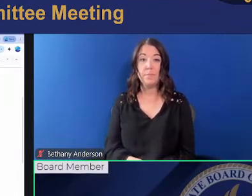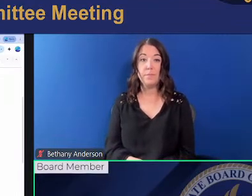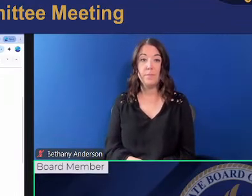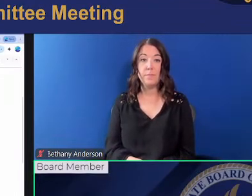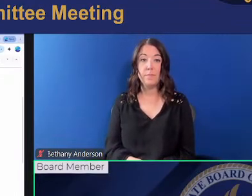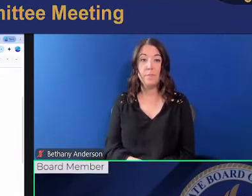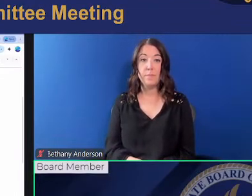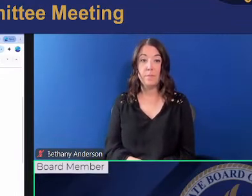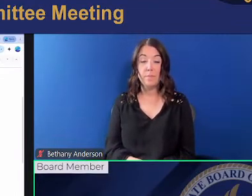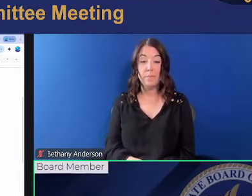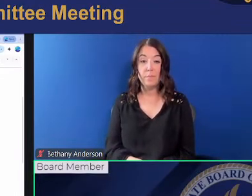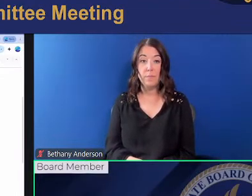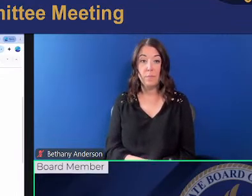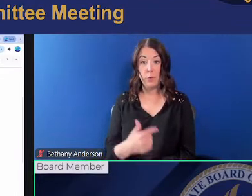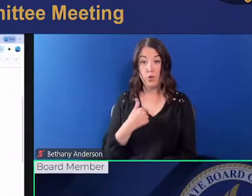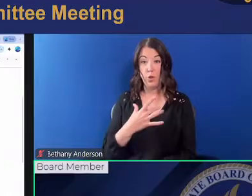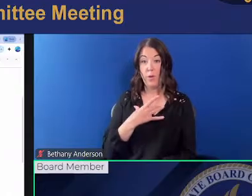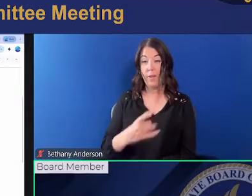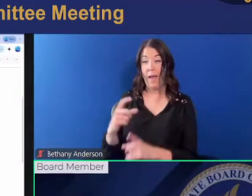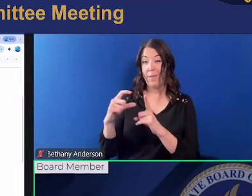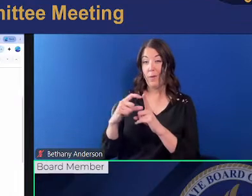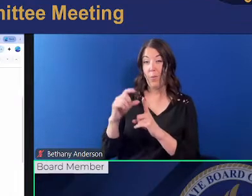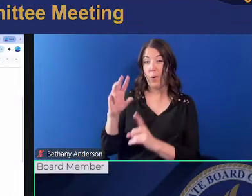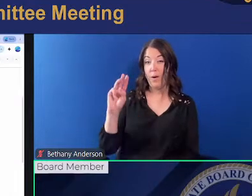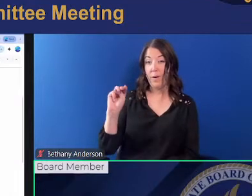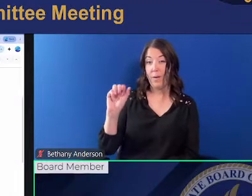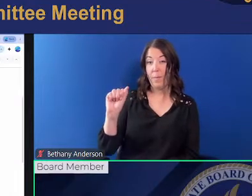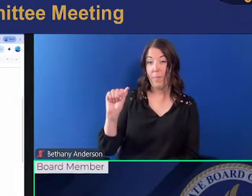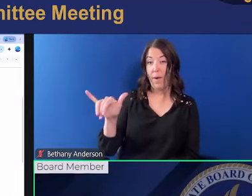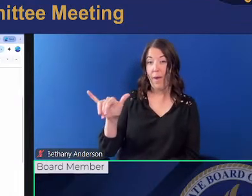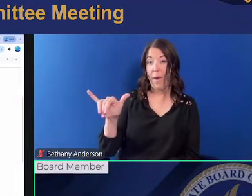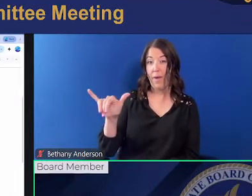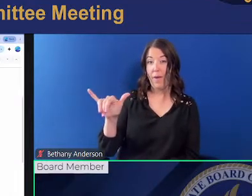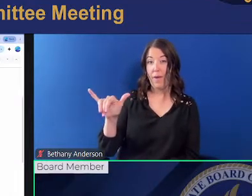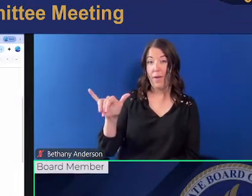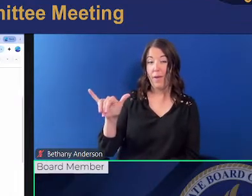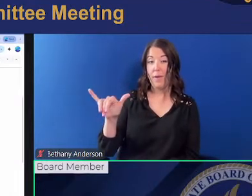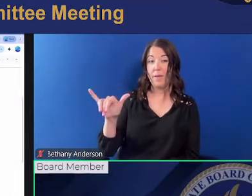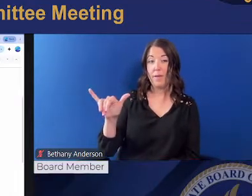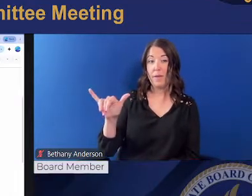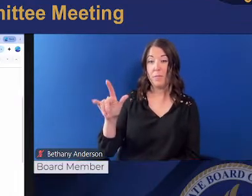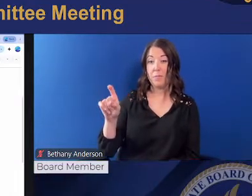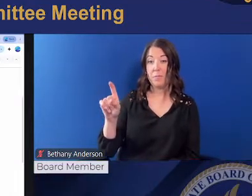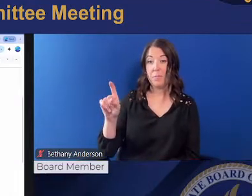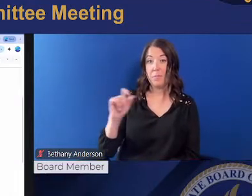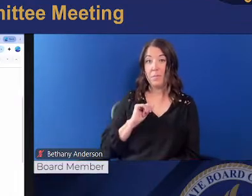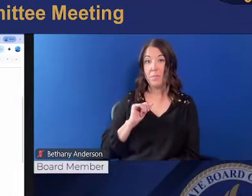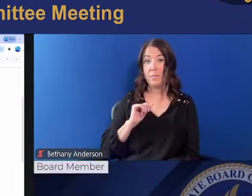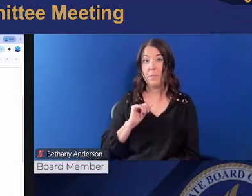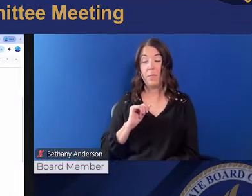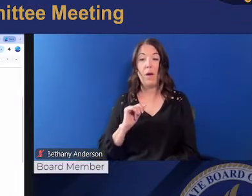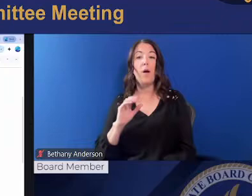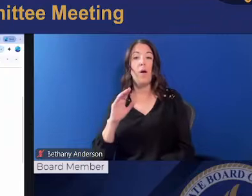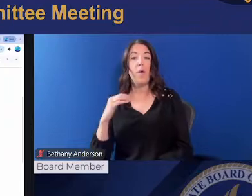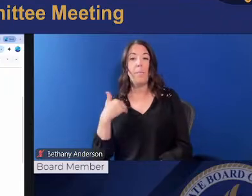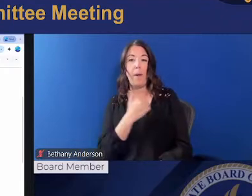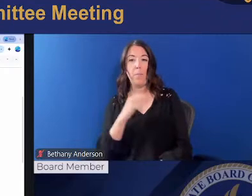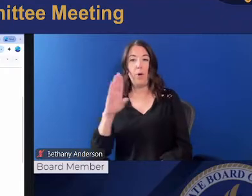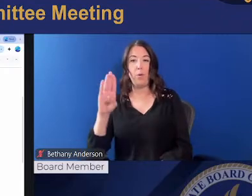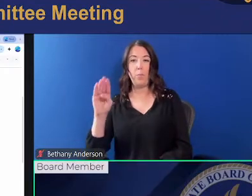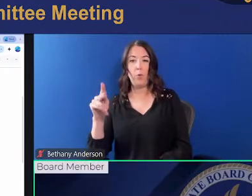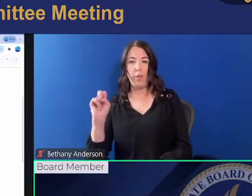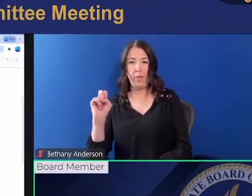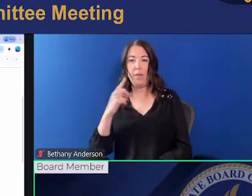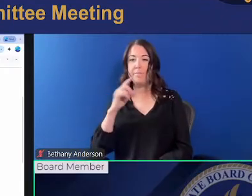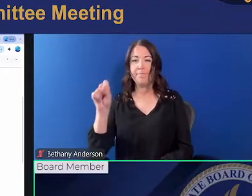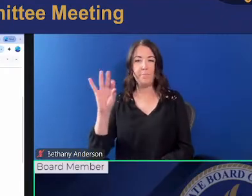Do we like the may? I guess I would also ask that. That's good. Okay.